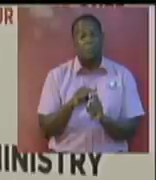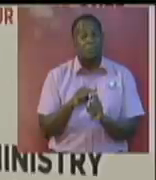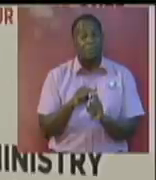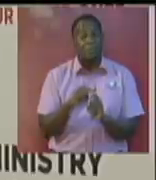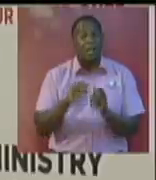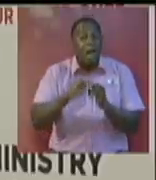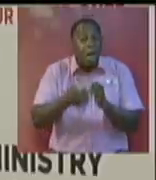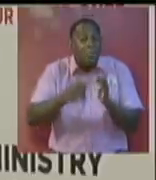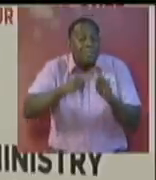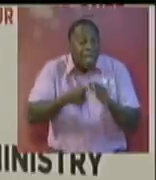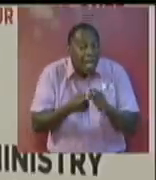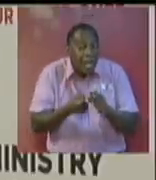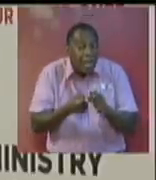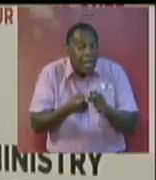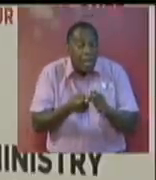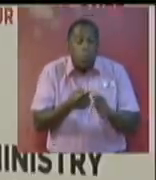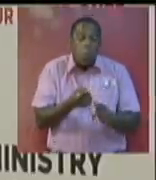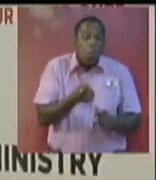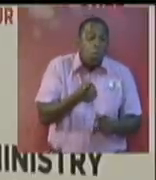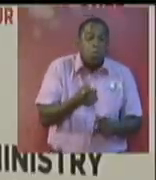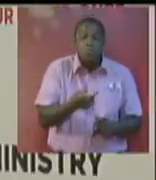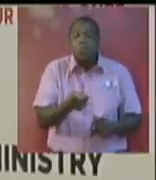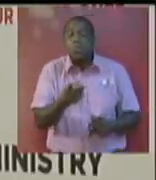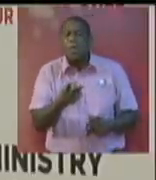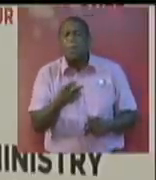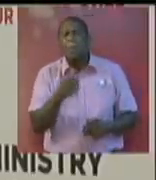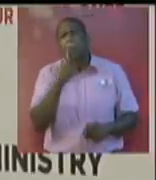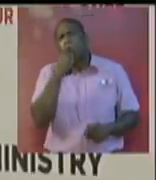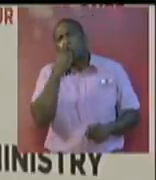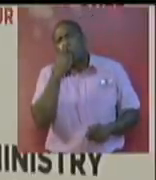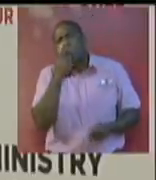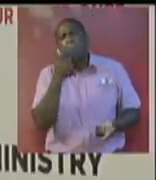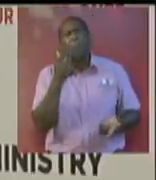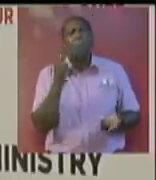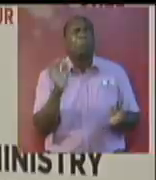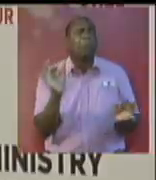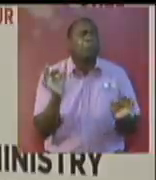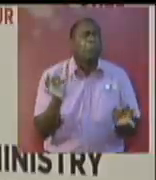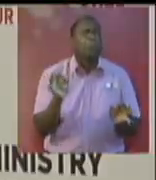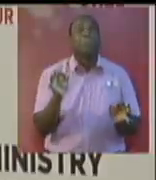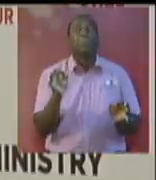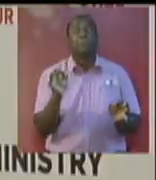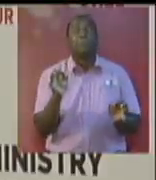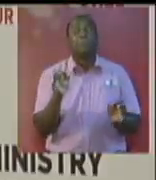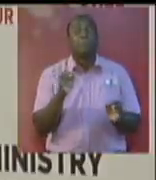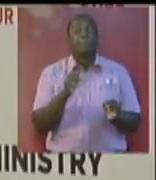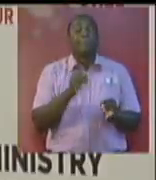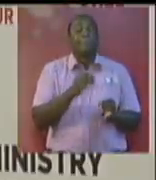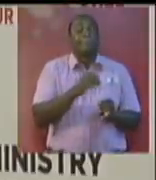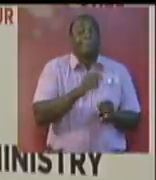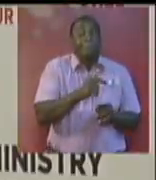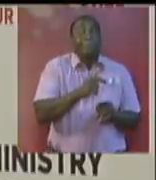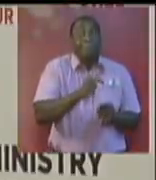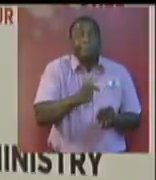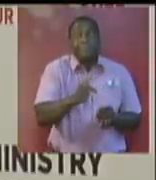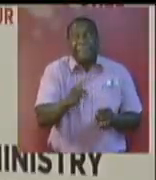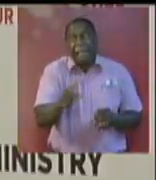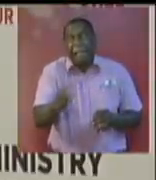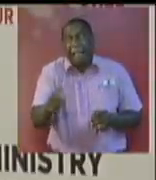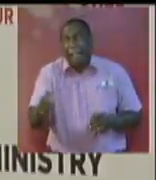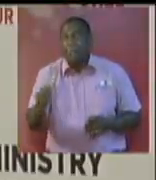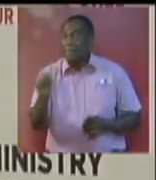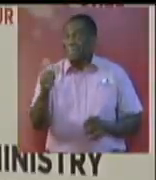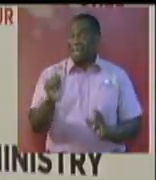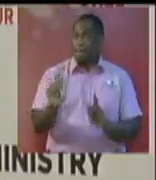ill, not taking it on, just have the flu, and passing it from one person to the next. And before we know it, we had